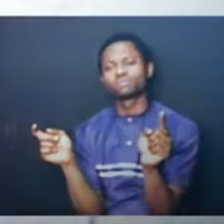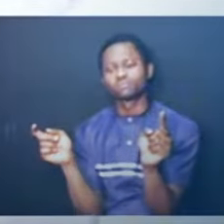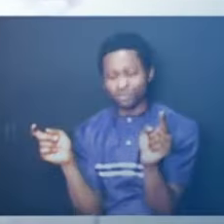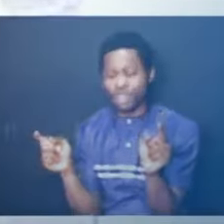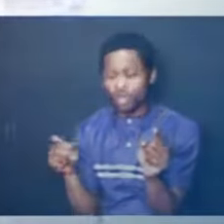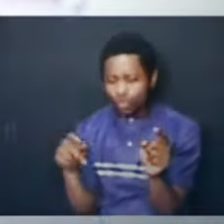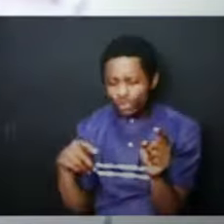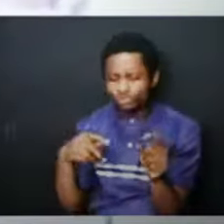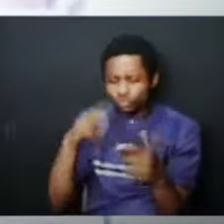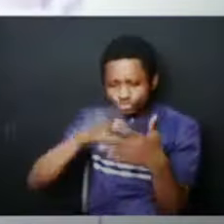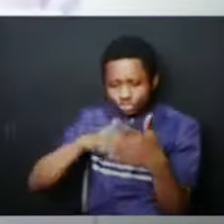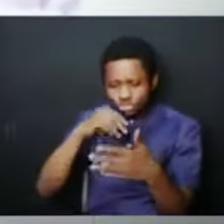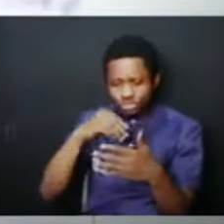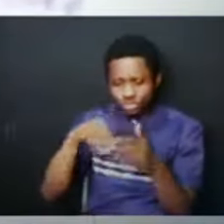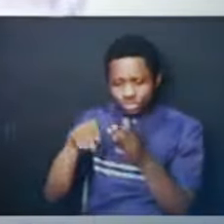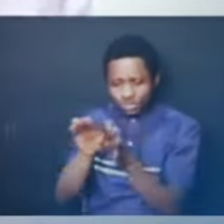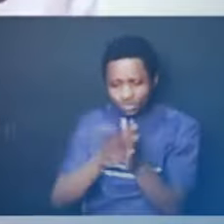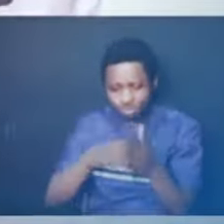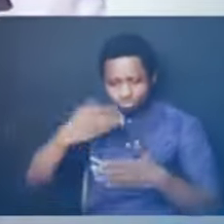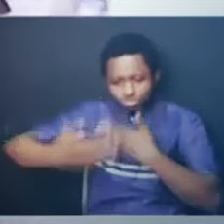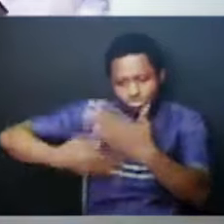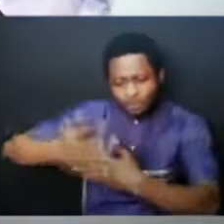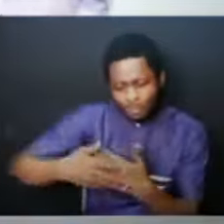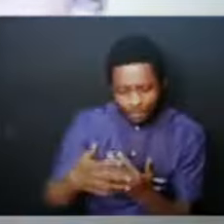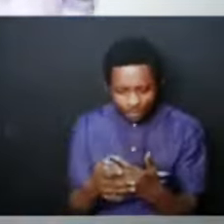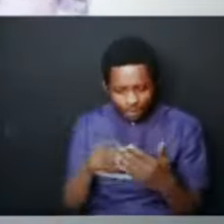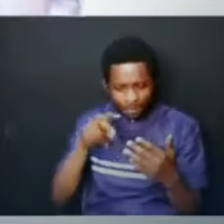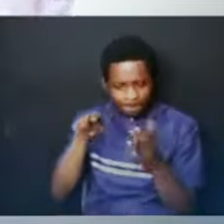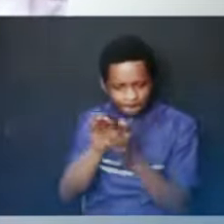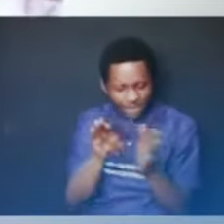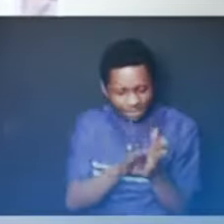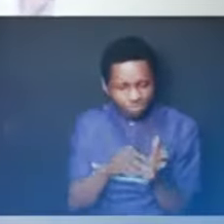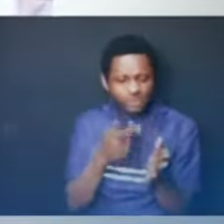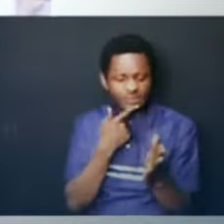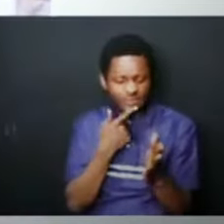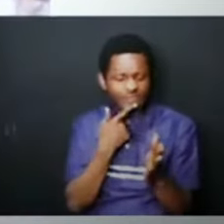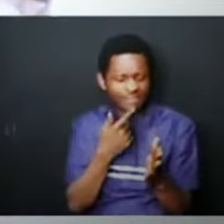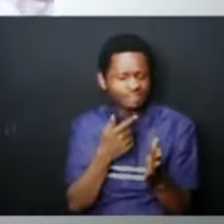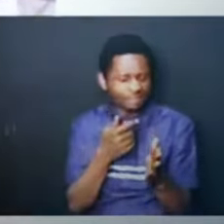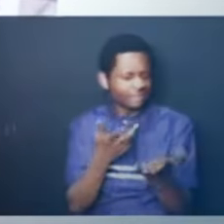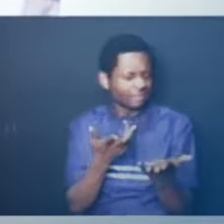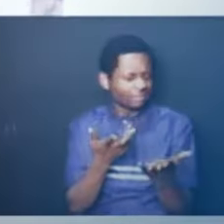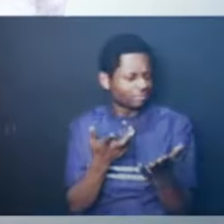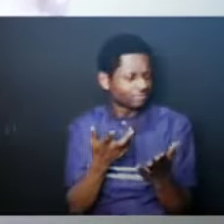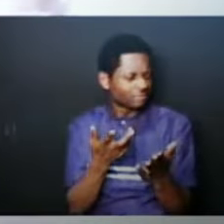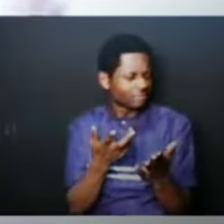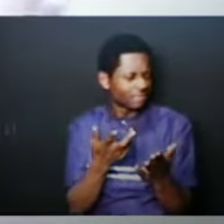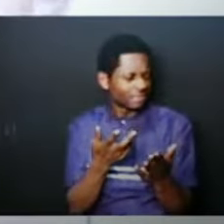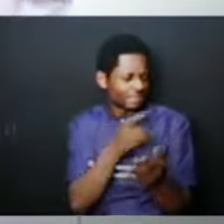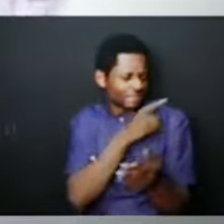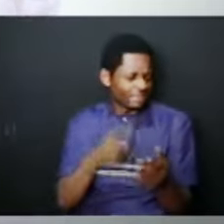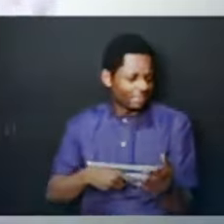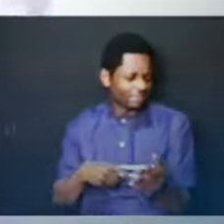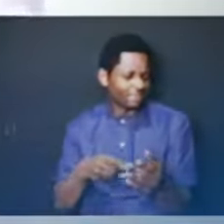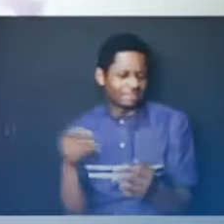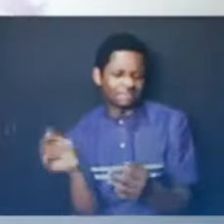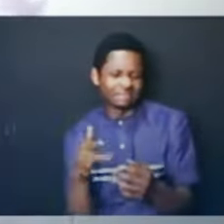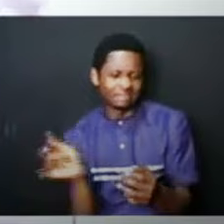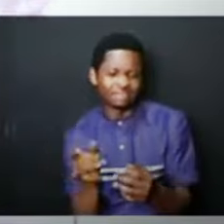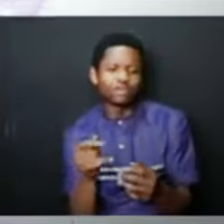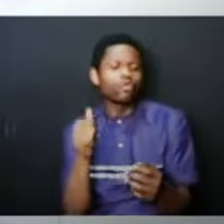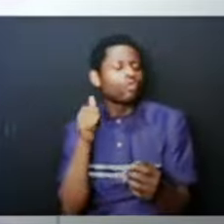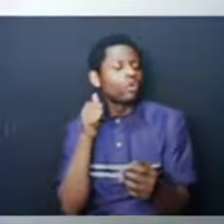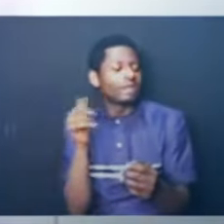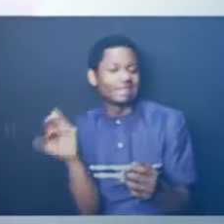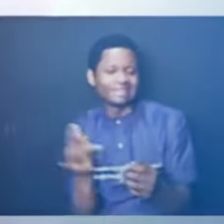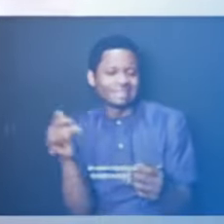of Uriah. So okay, can Joseph no? Joseph no every say David oni Bathsheba akonyi akowo na osan ba say